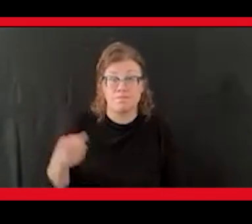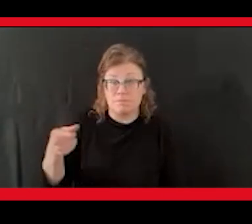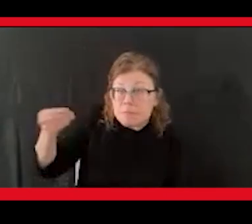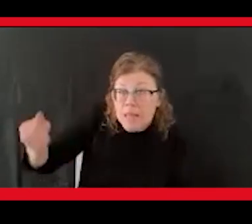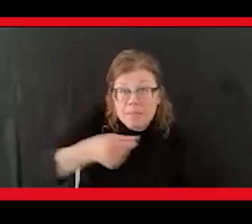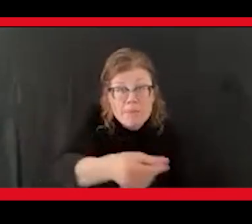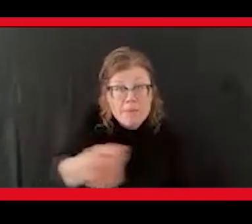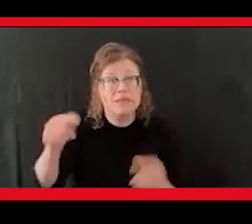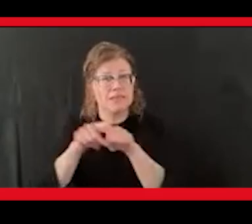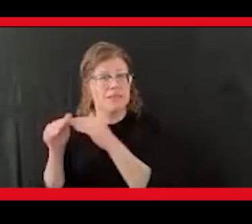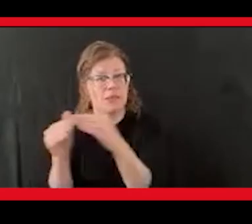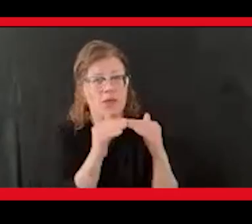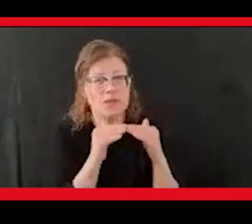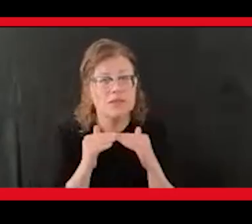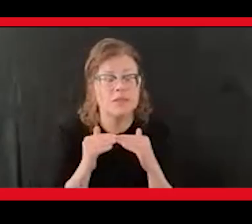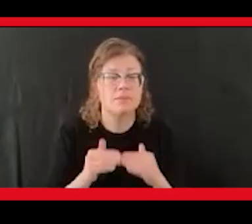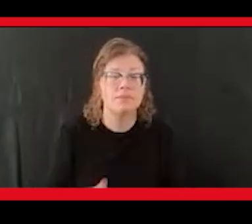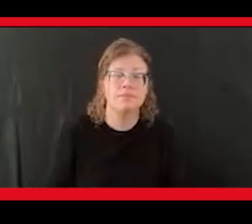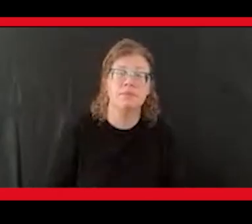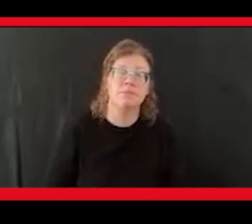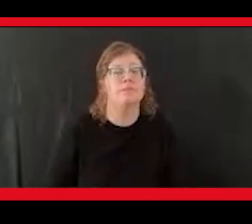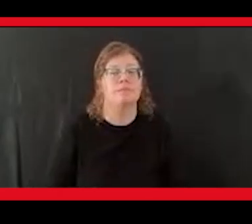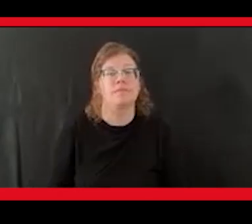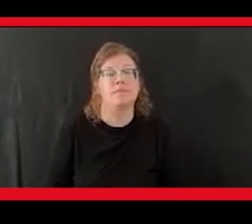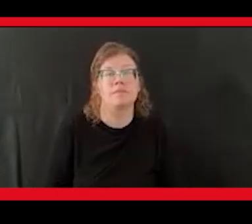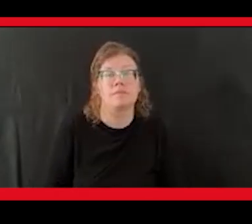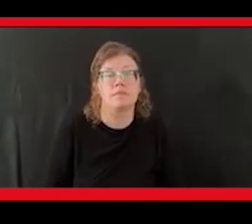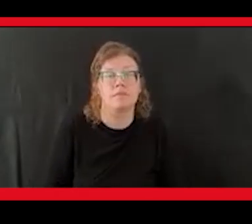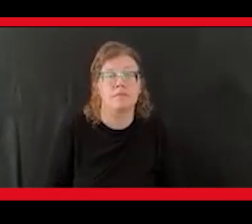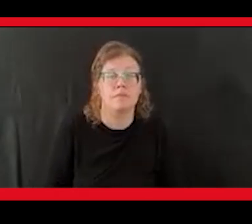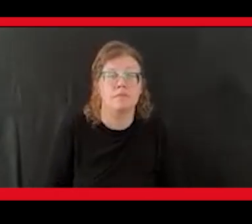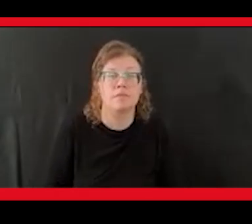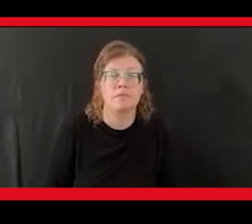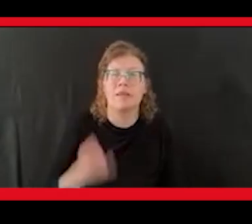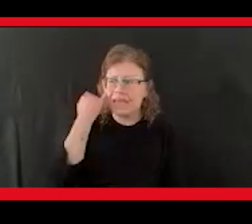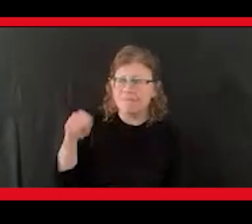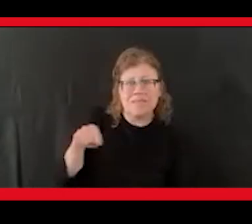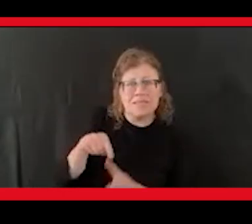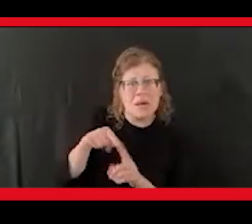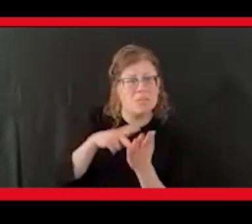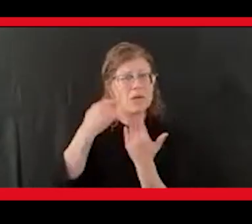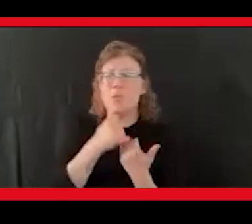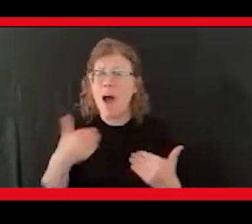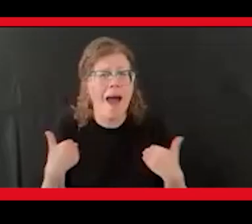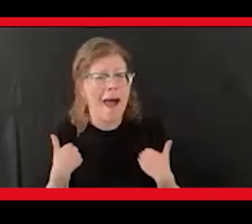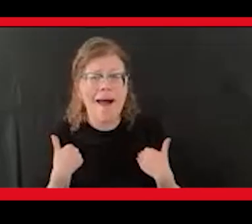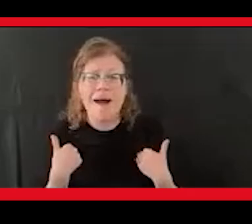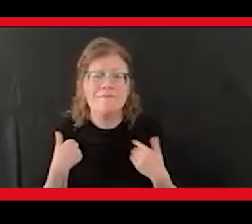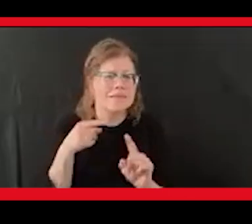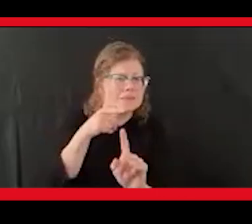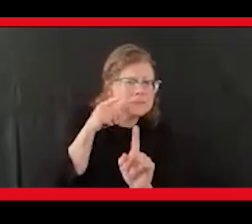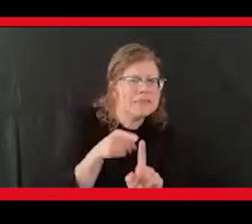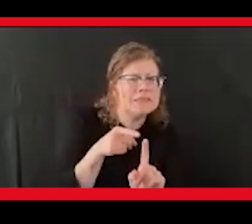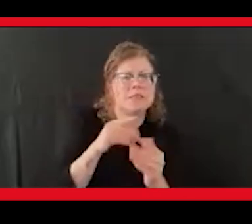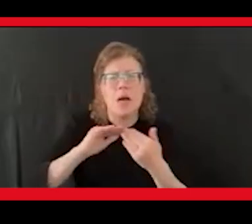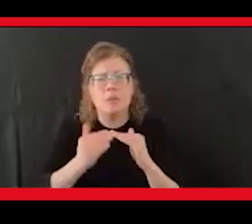For the projects that don't directly engage others, or that don't have a public-facing element, this is